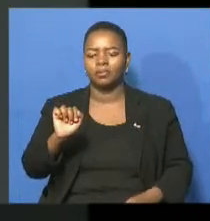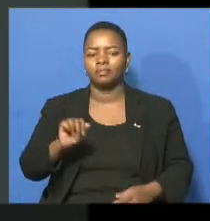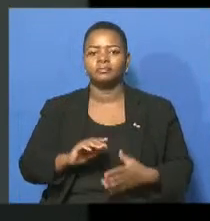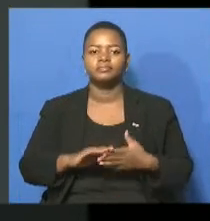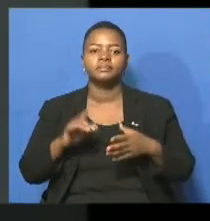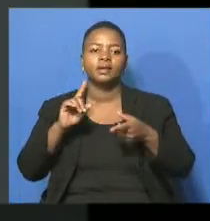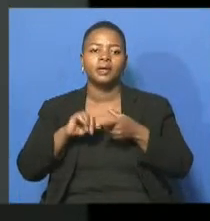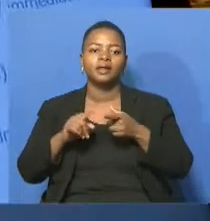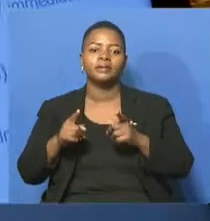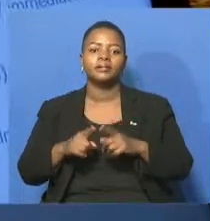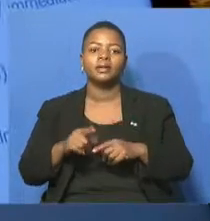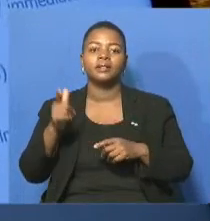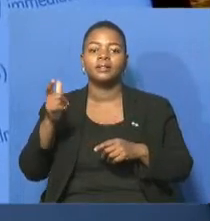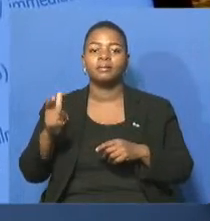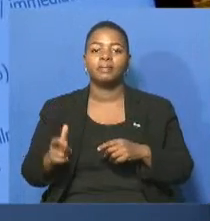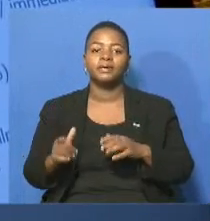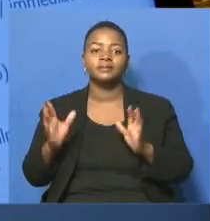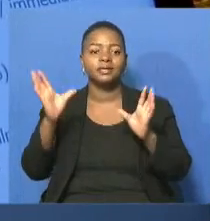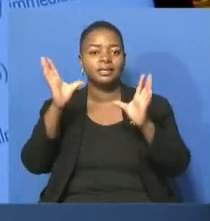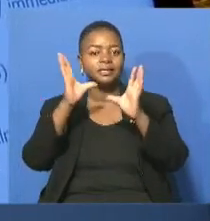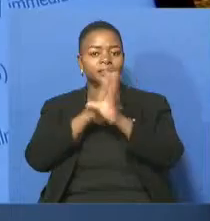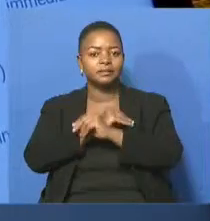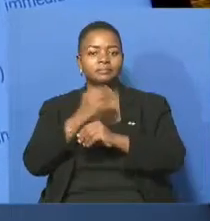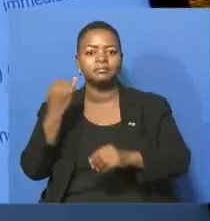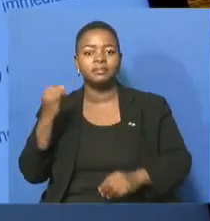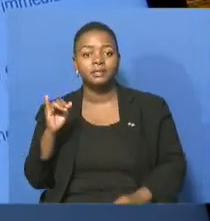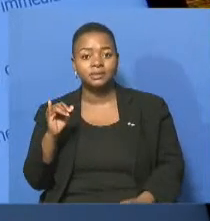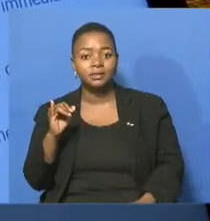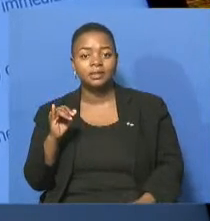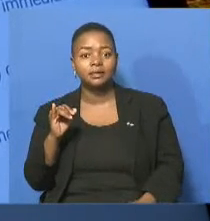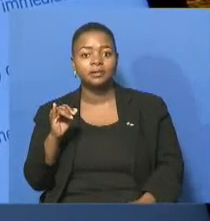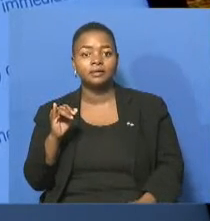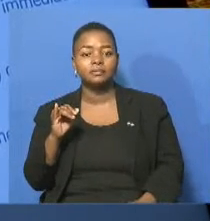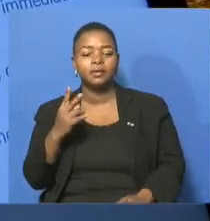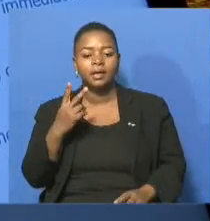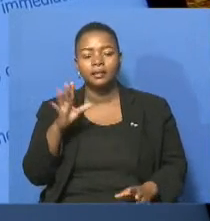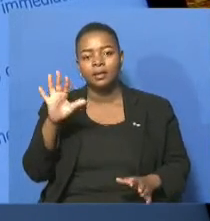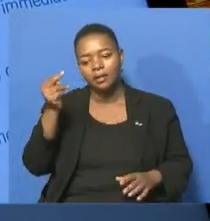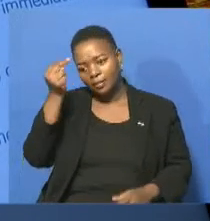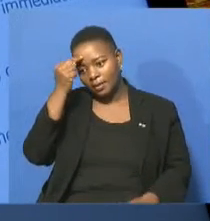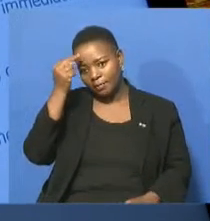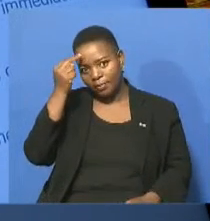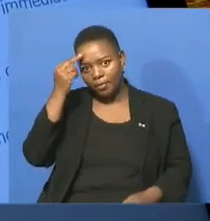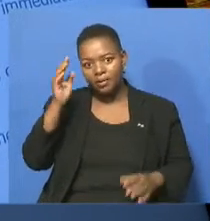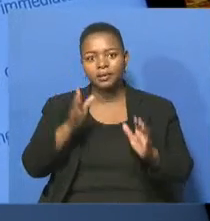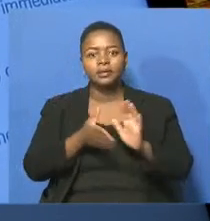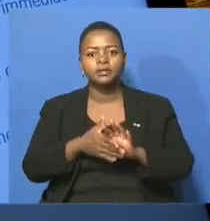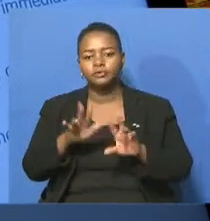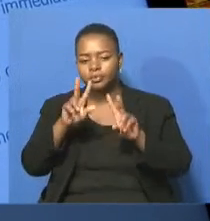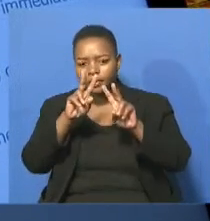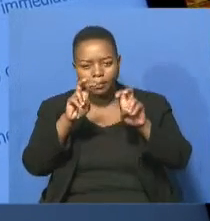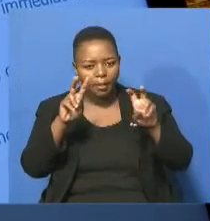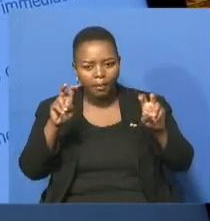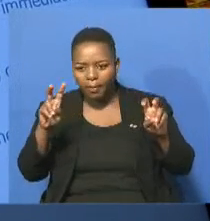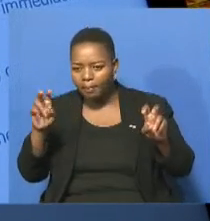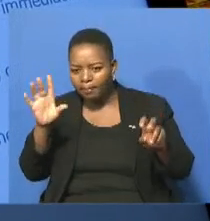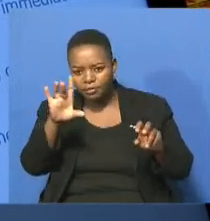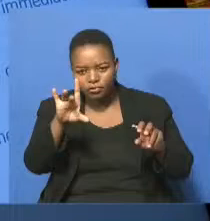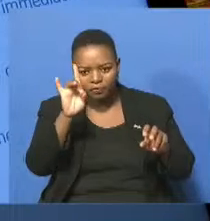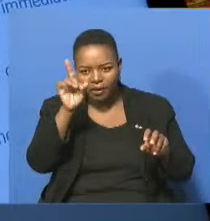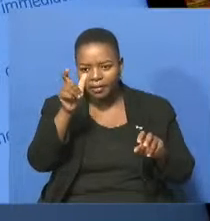then either they are missing and the police will then mount a manhunt to try and find